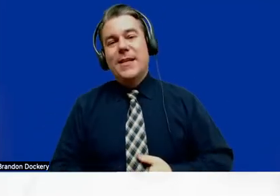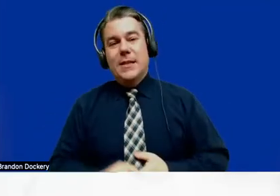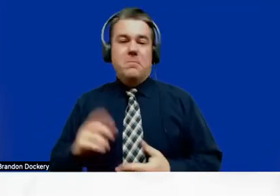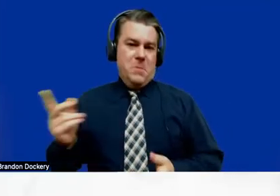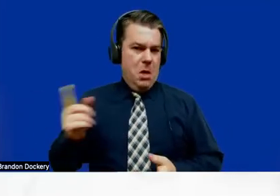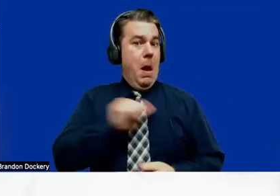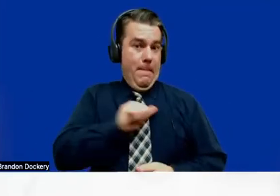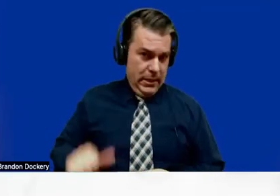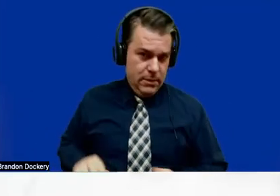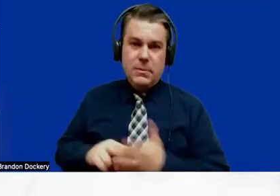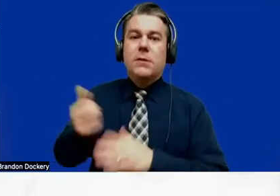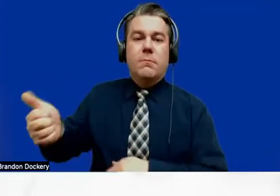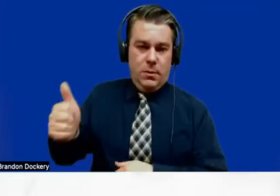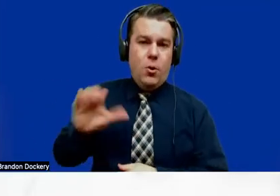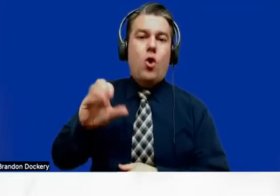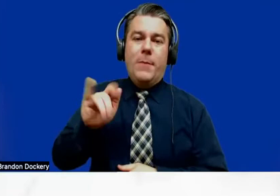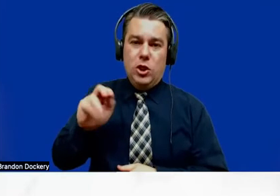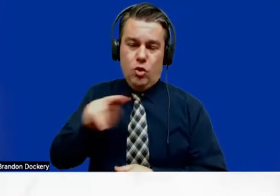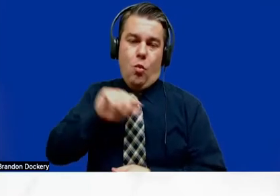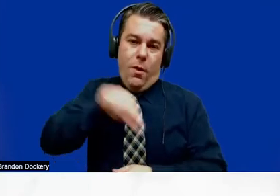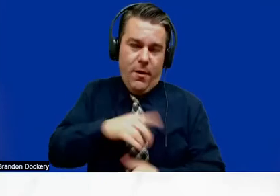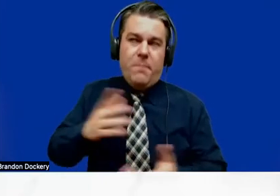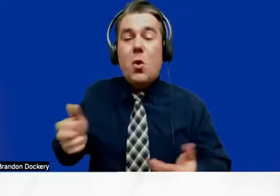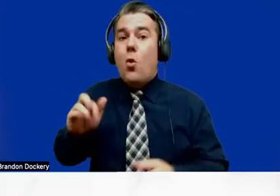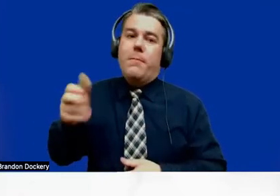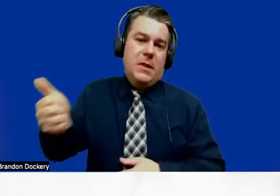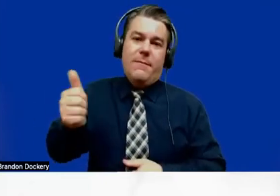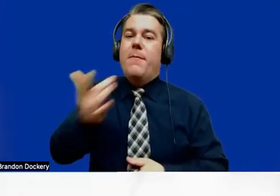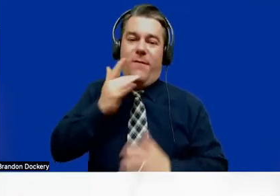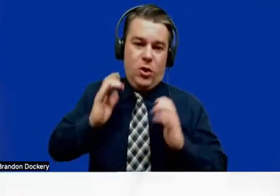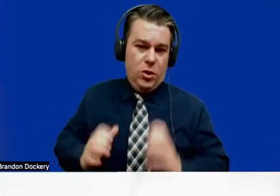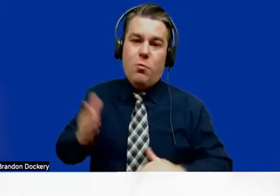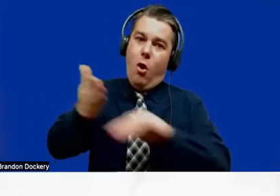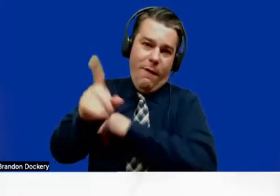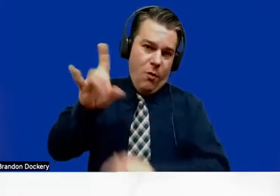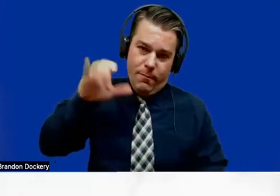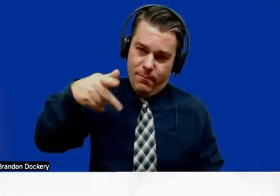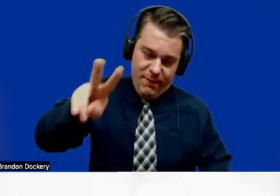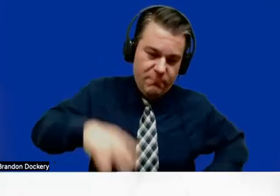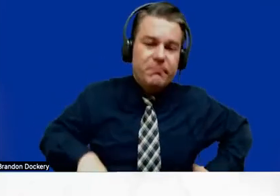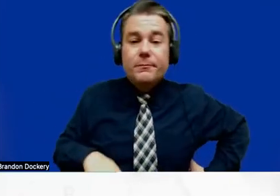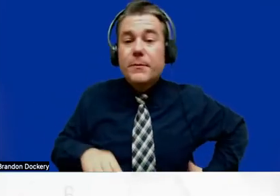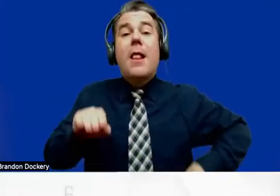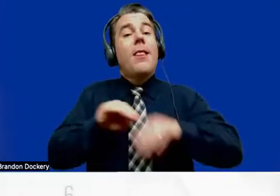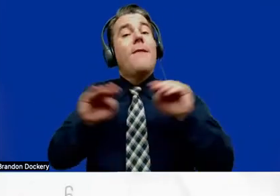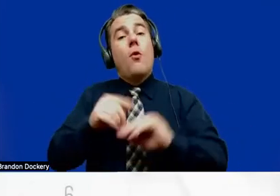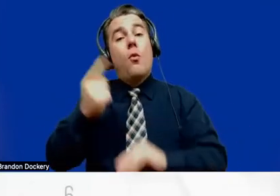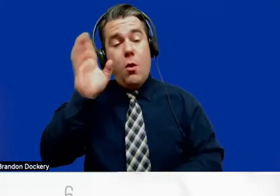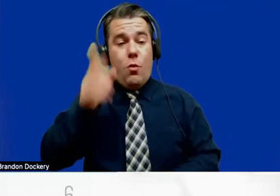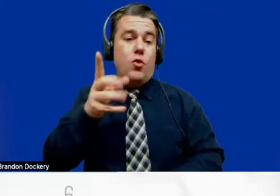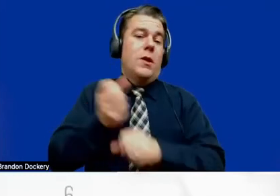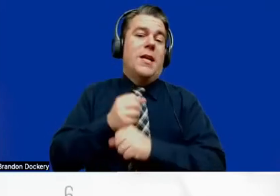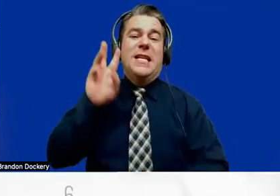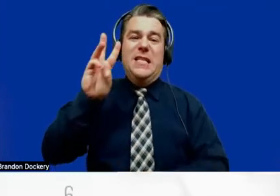they're commission qualified. Or if they're a preferred customer, they're over 100 PV. At level 1, you'll get 6 points